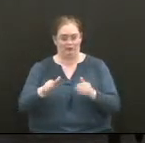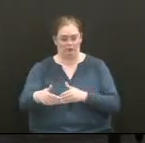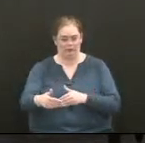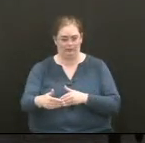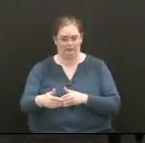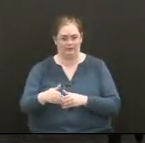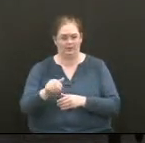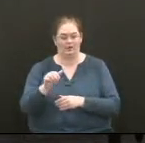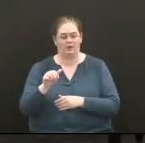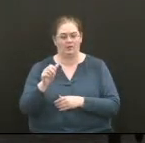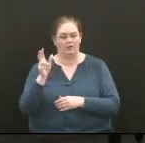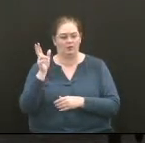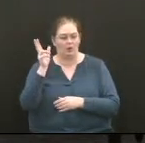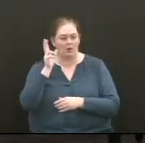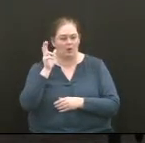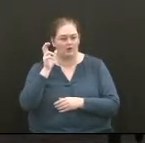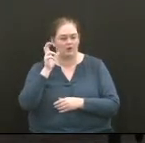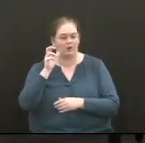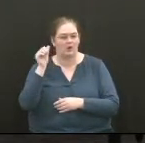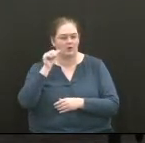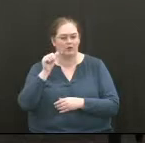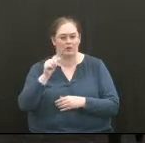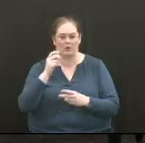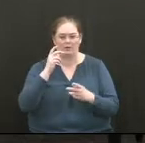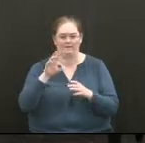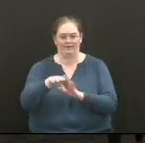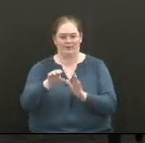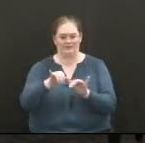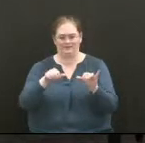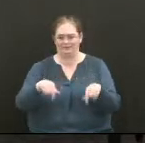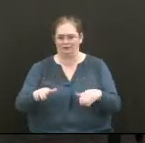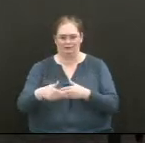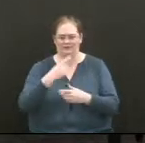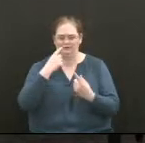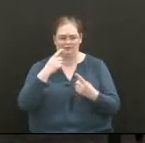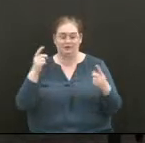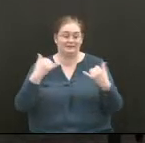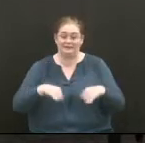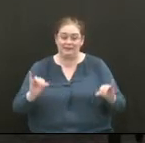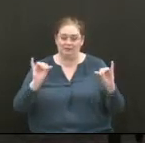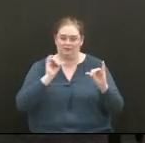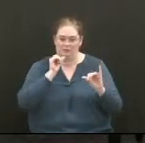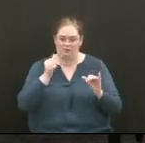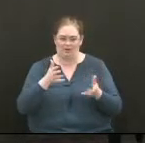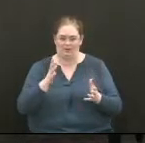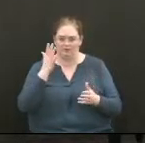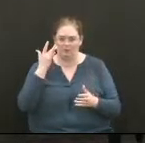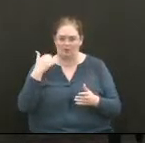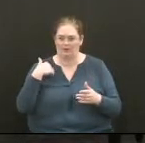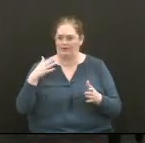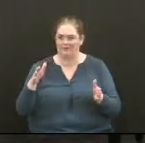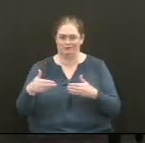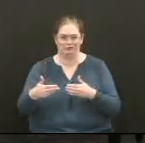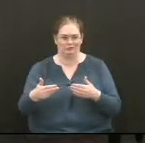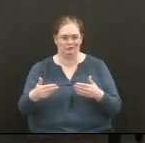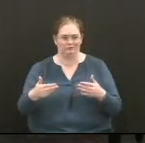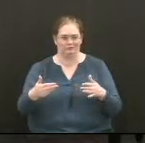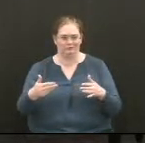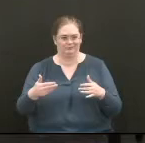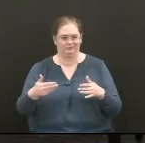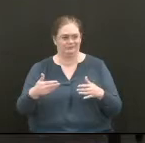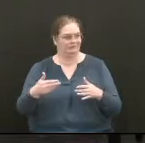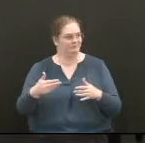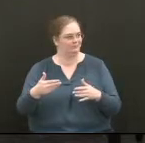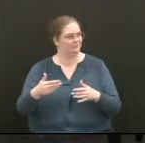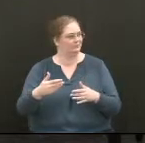the audio and video systems in this room did not allow us to really successfully, still don't allow us, which is why we have this sort of, the tripod